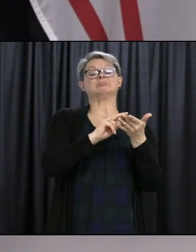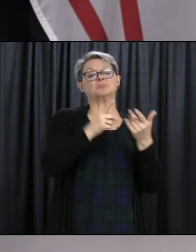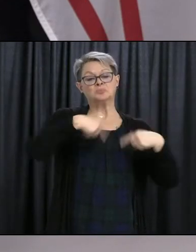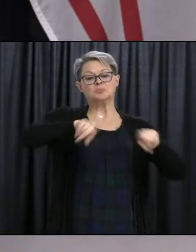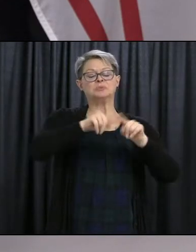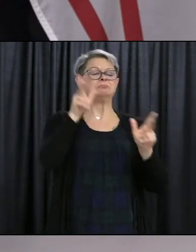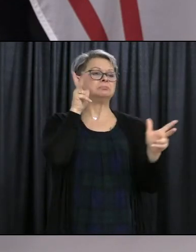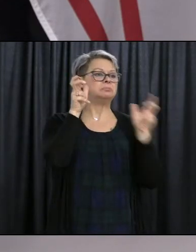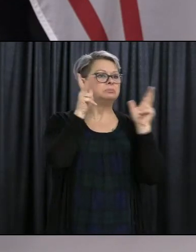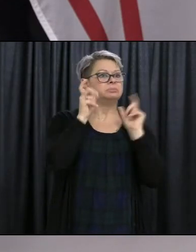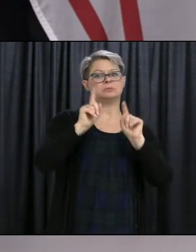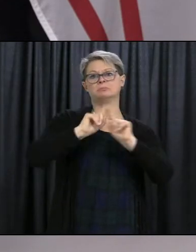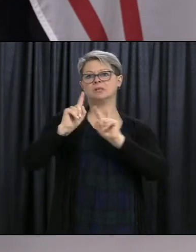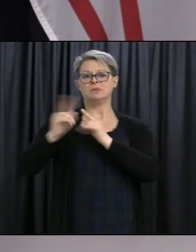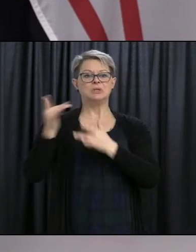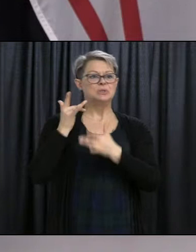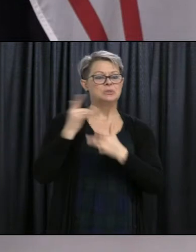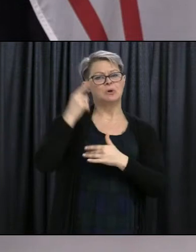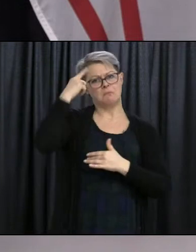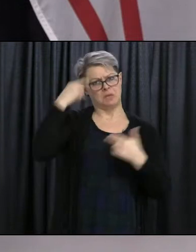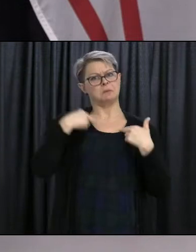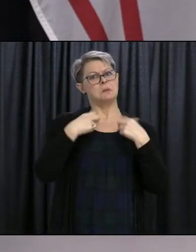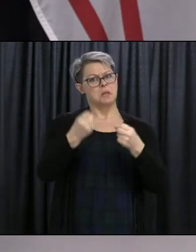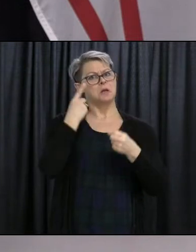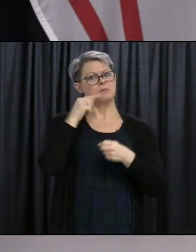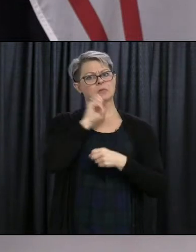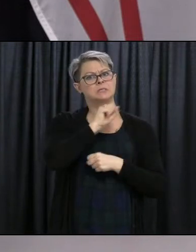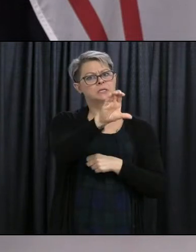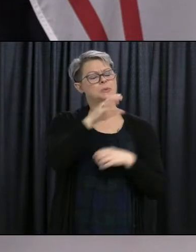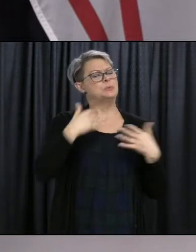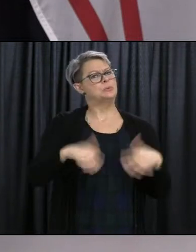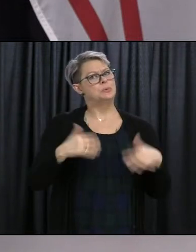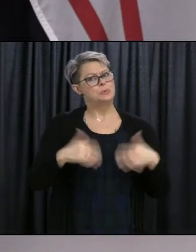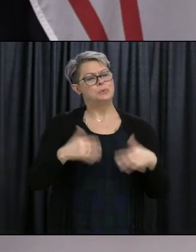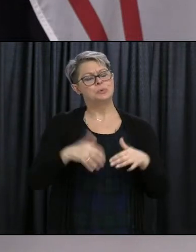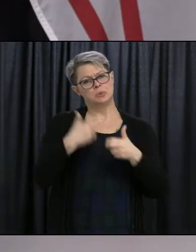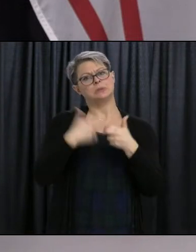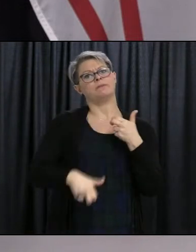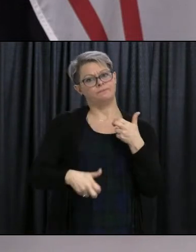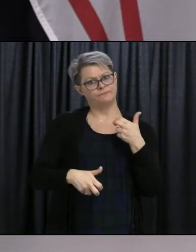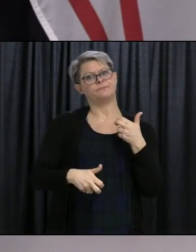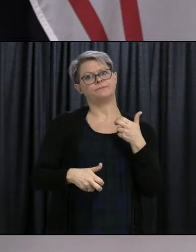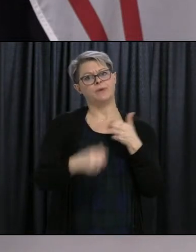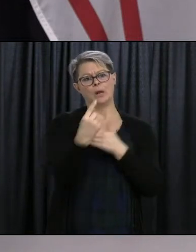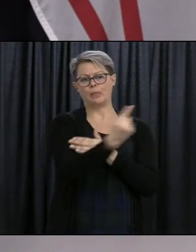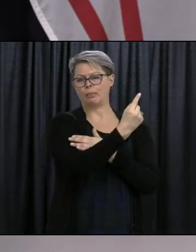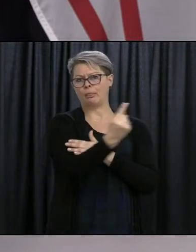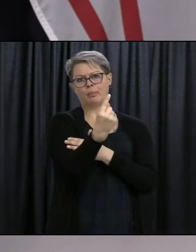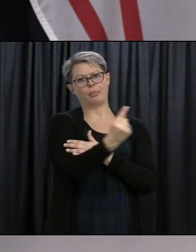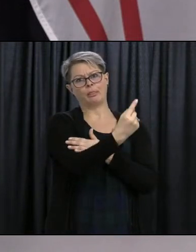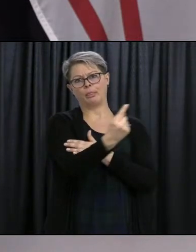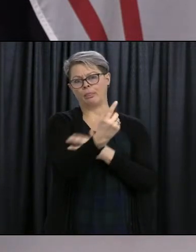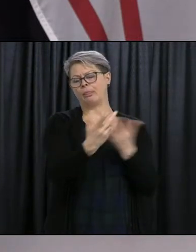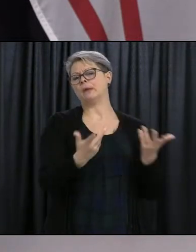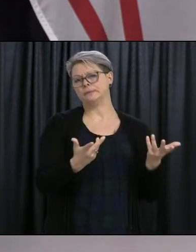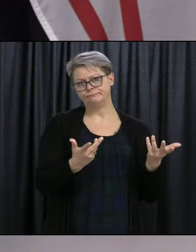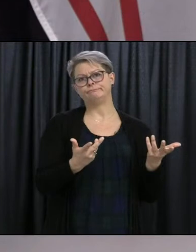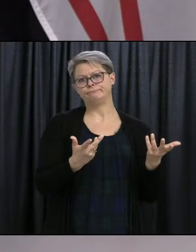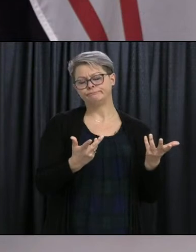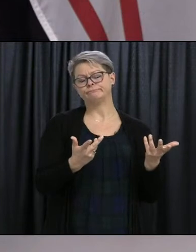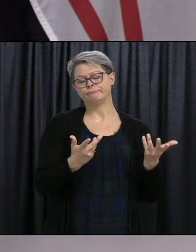the health and well-being and mental health of seniors in congregate living facilities. We did